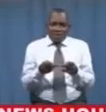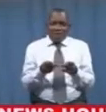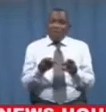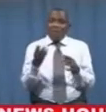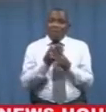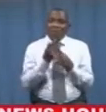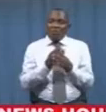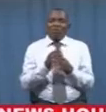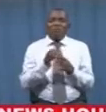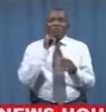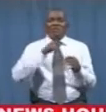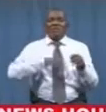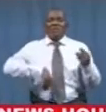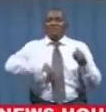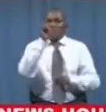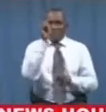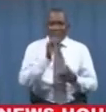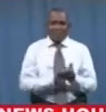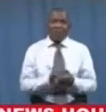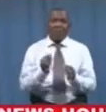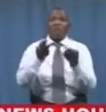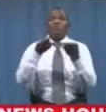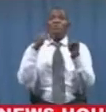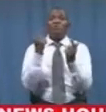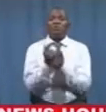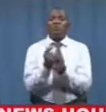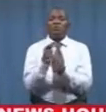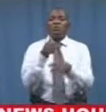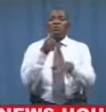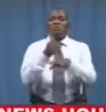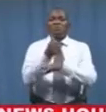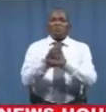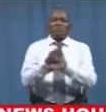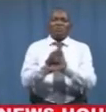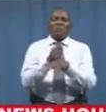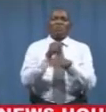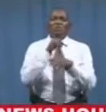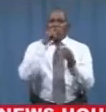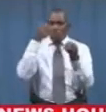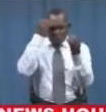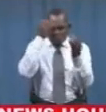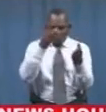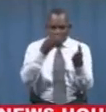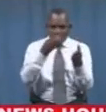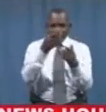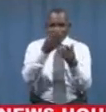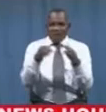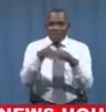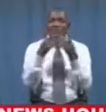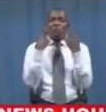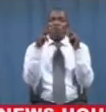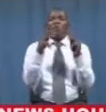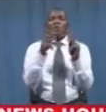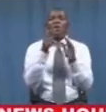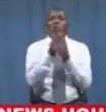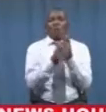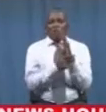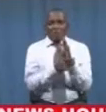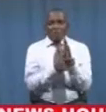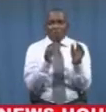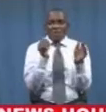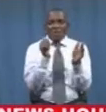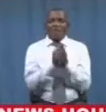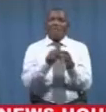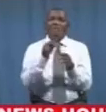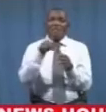by police on the night. The group was accused of not adhering to provisions of the Public Order Act, which